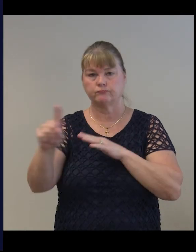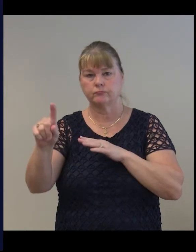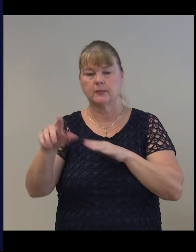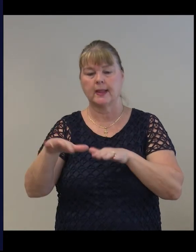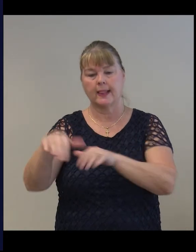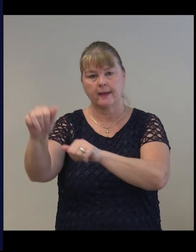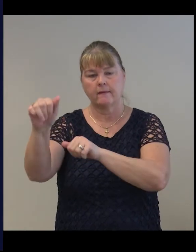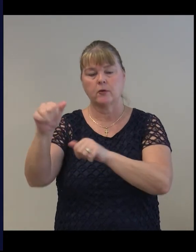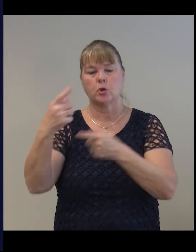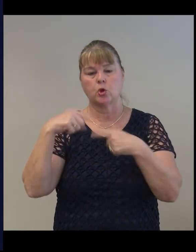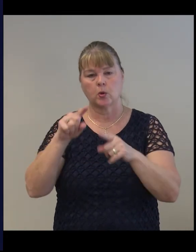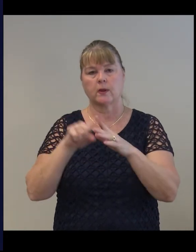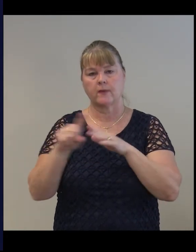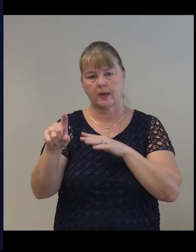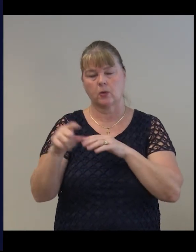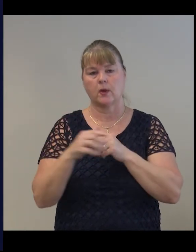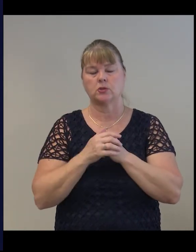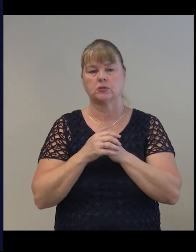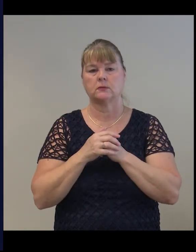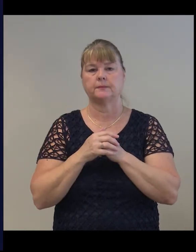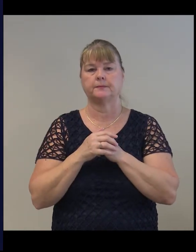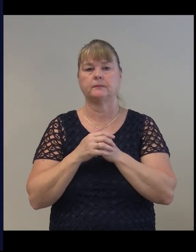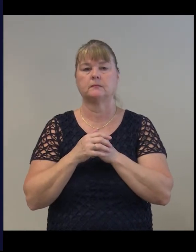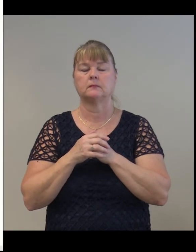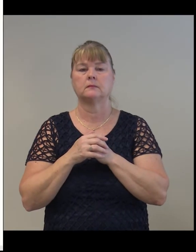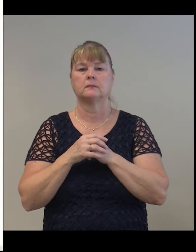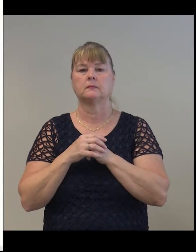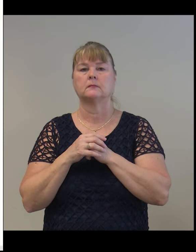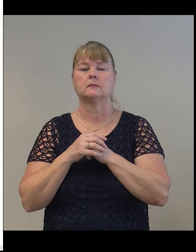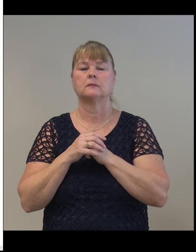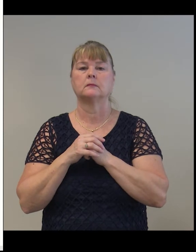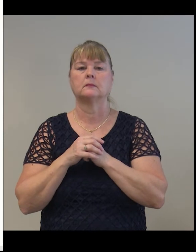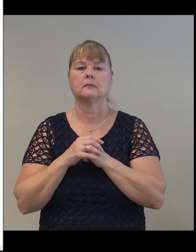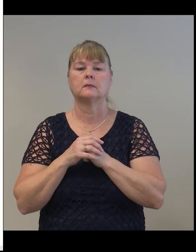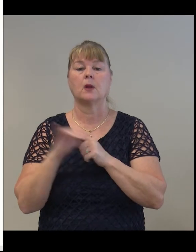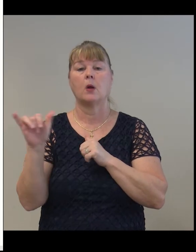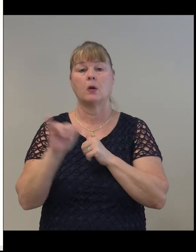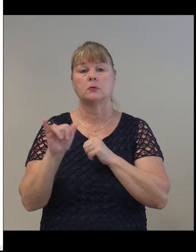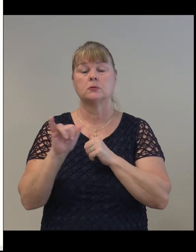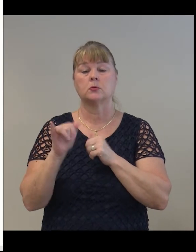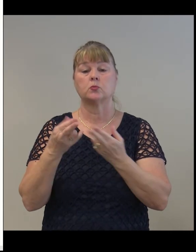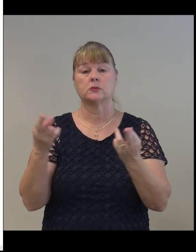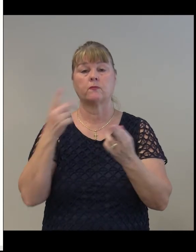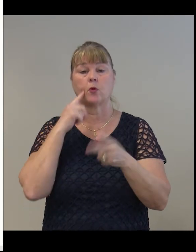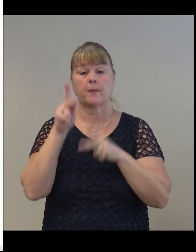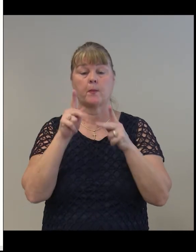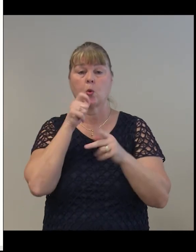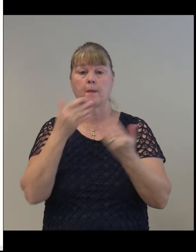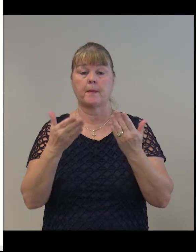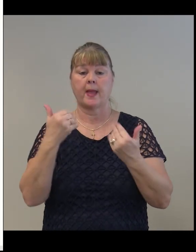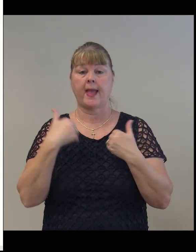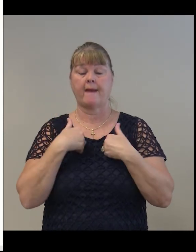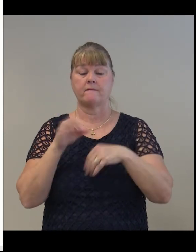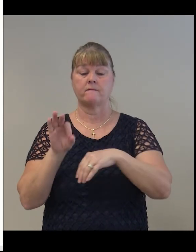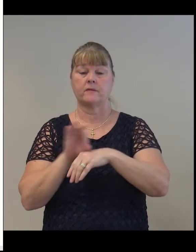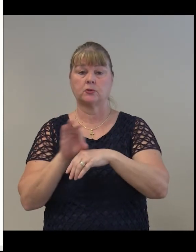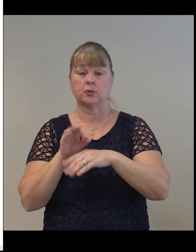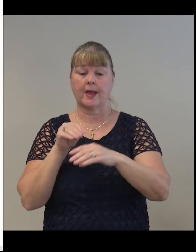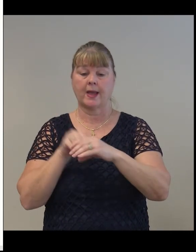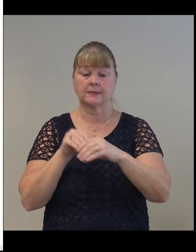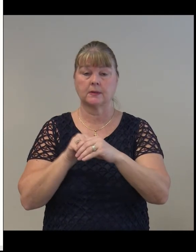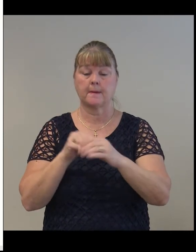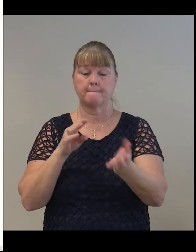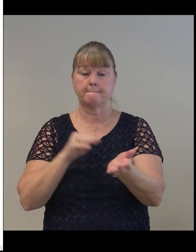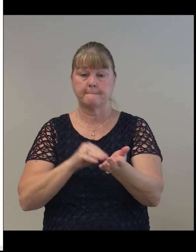way to get out of town during an evacuation setting. There's also a resource for people that might have a